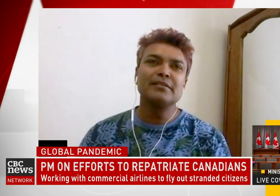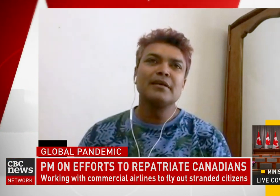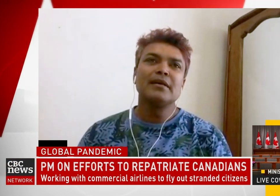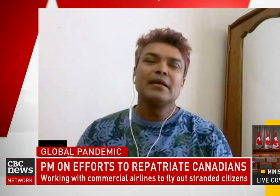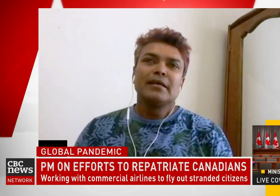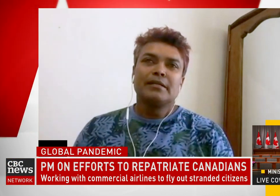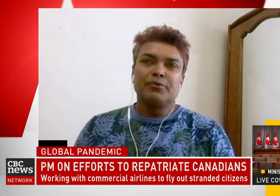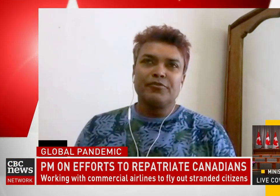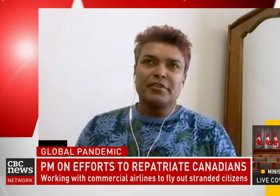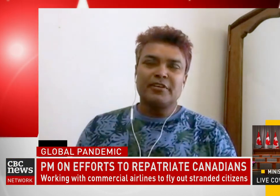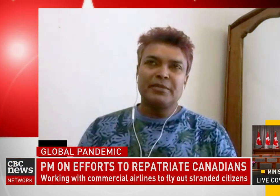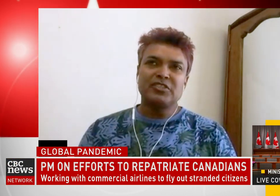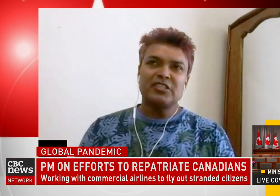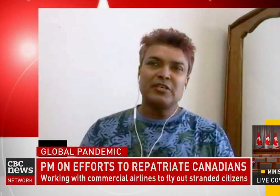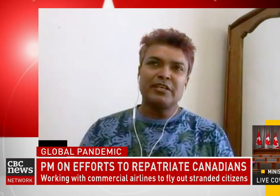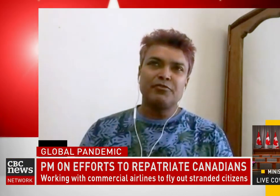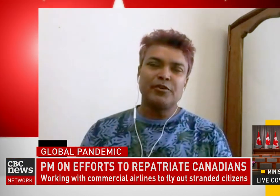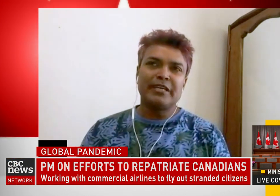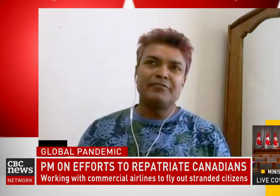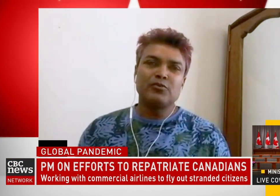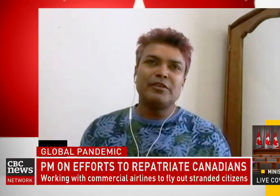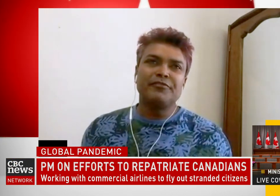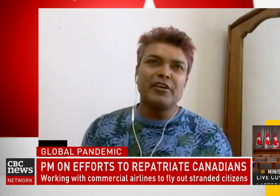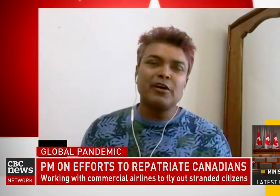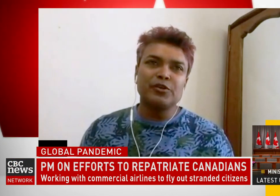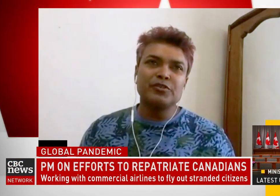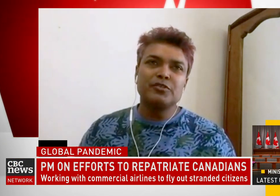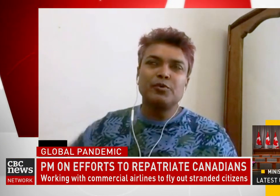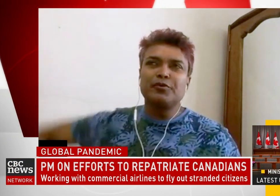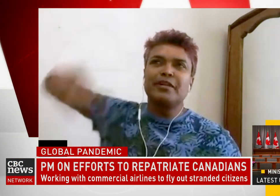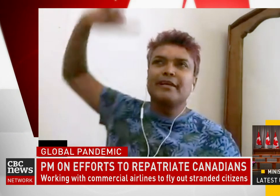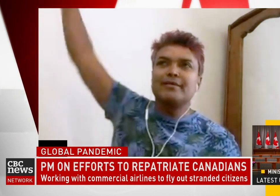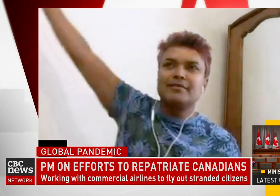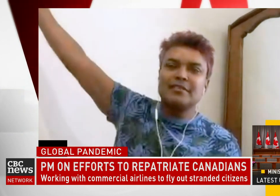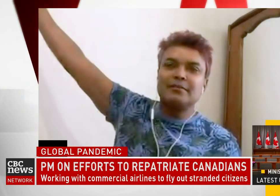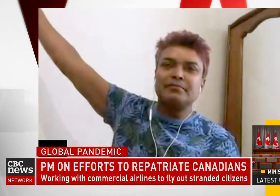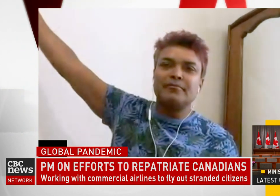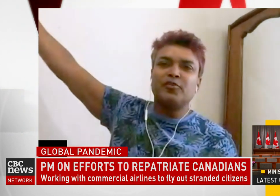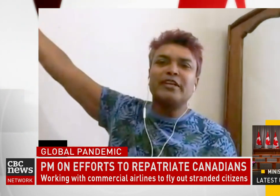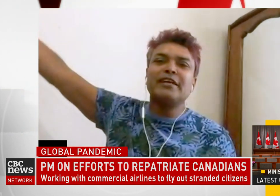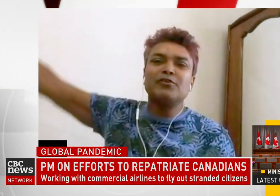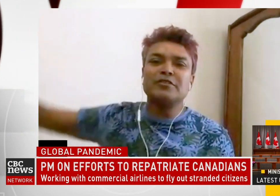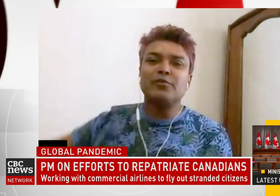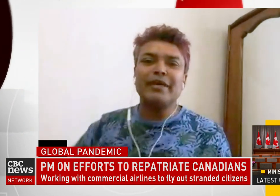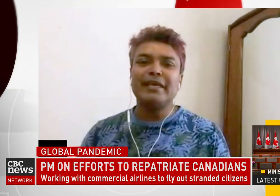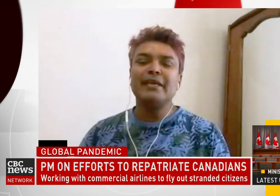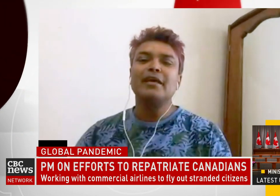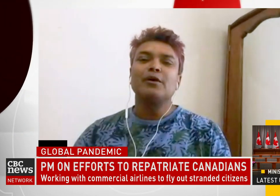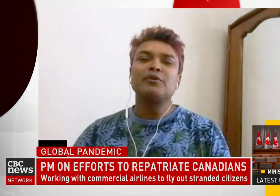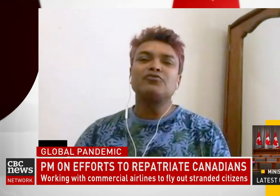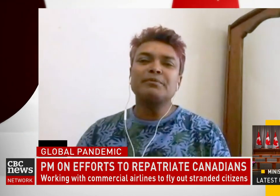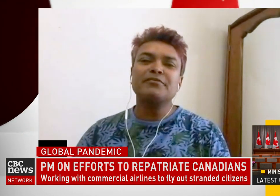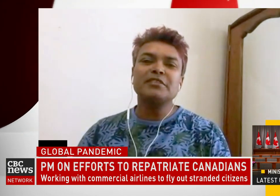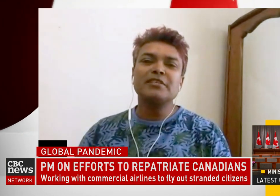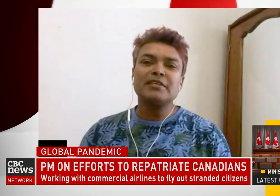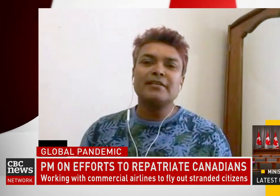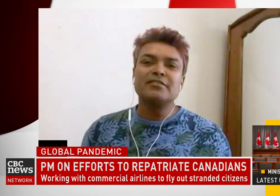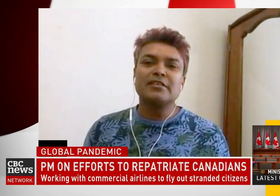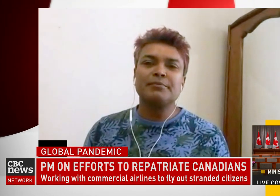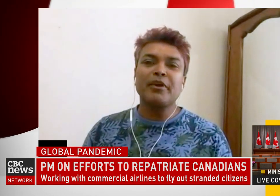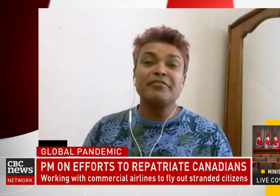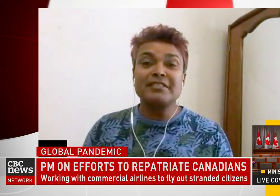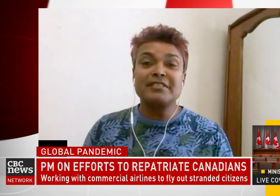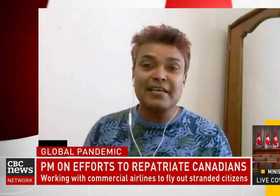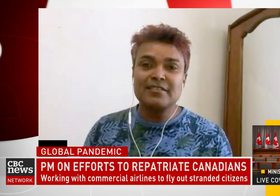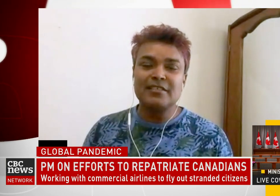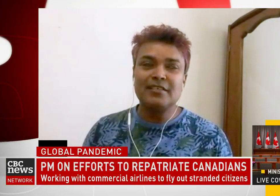when the Peruvian government shut down everywhere and gave us 24 hours, we were like some 48 hours away. We dropped everything and took